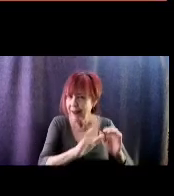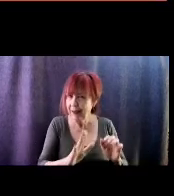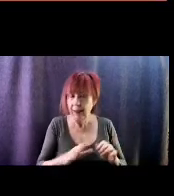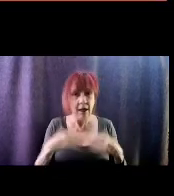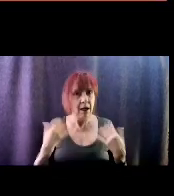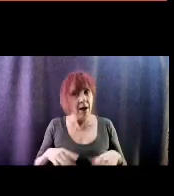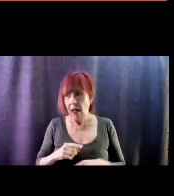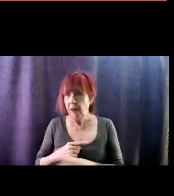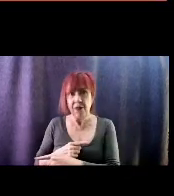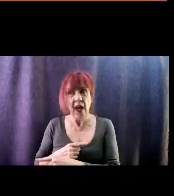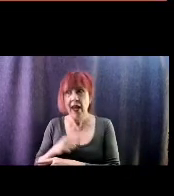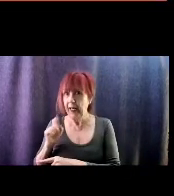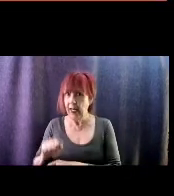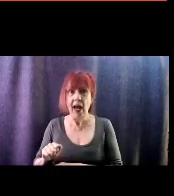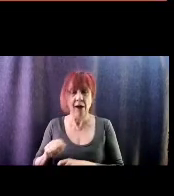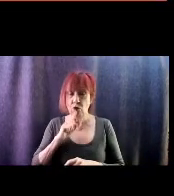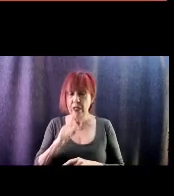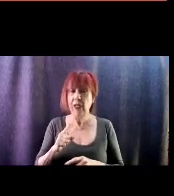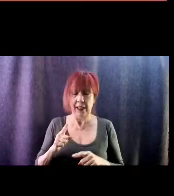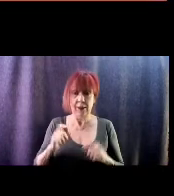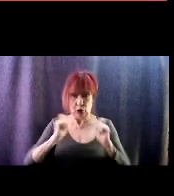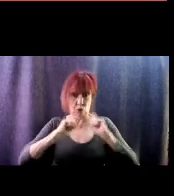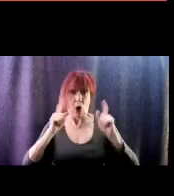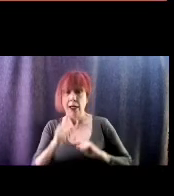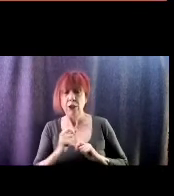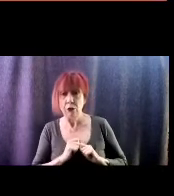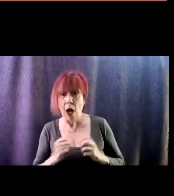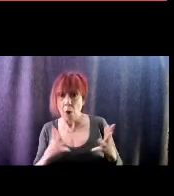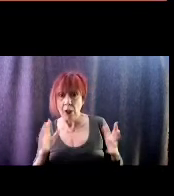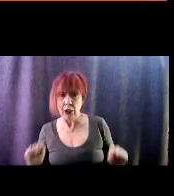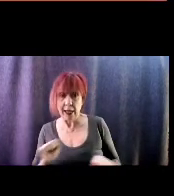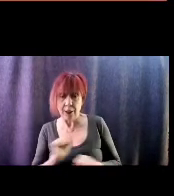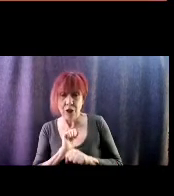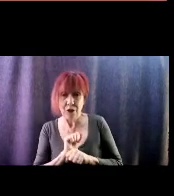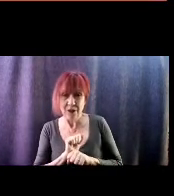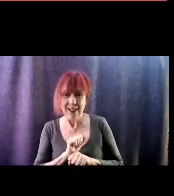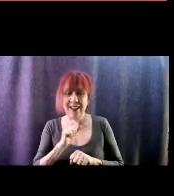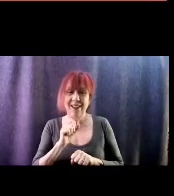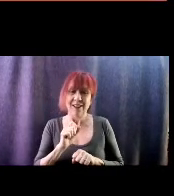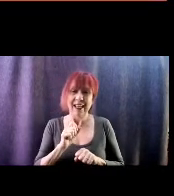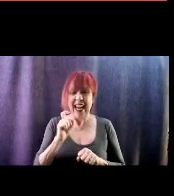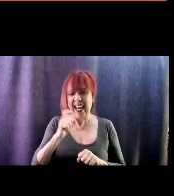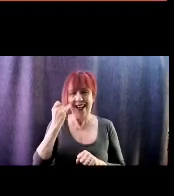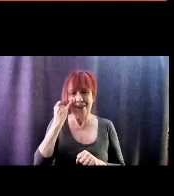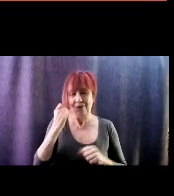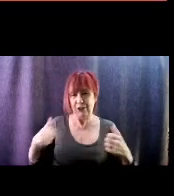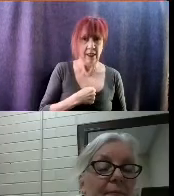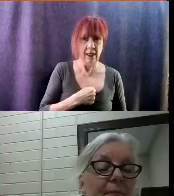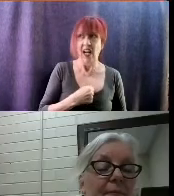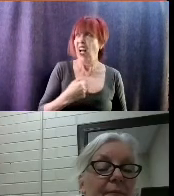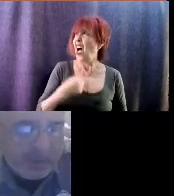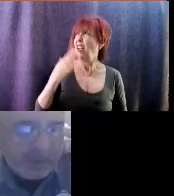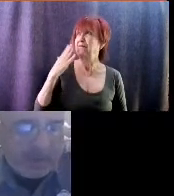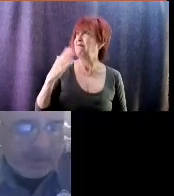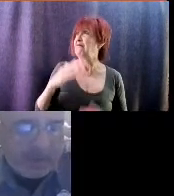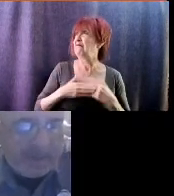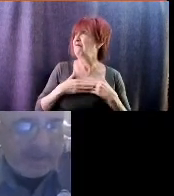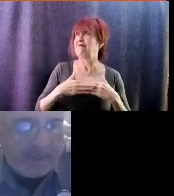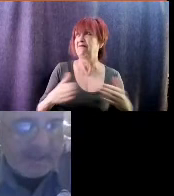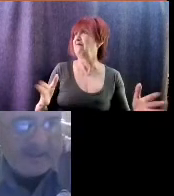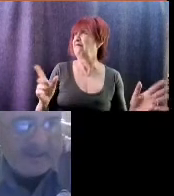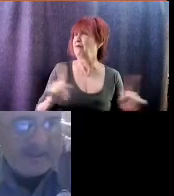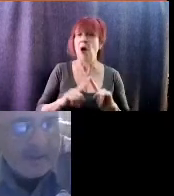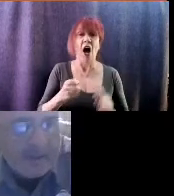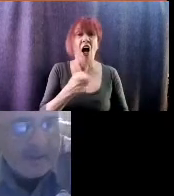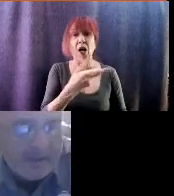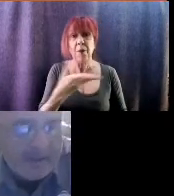surprise you when you challenge them and be able to do it. So it's been great. And with this, I'll turn it over to Frank. A couple of things that